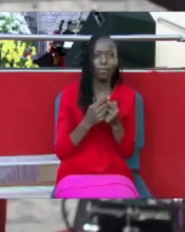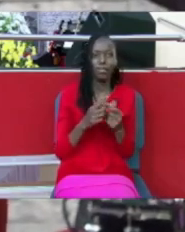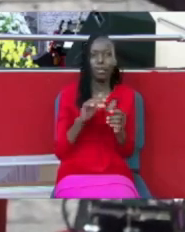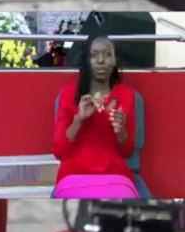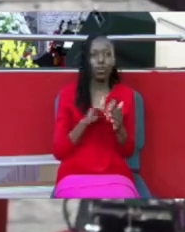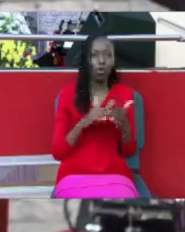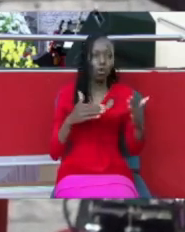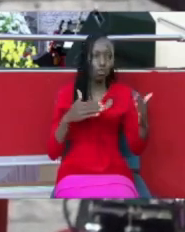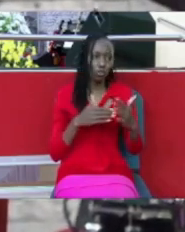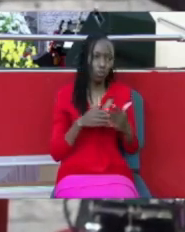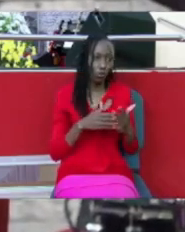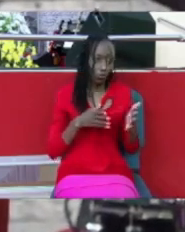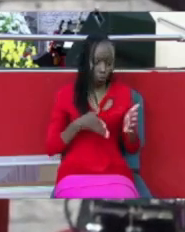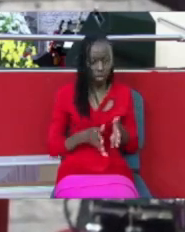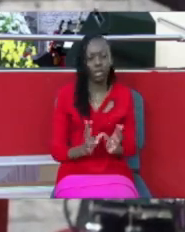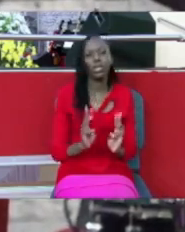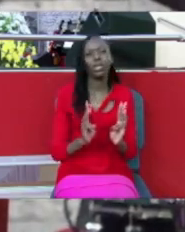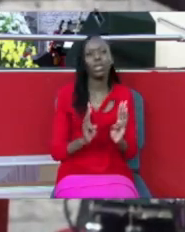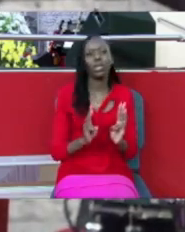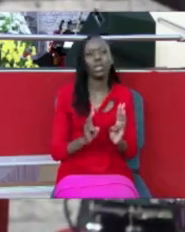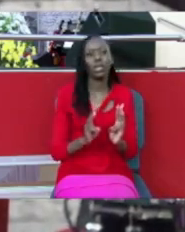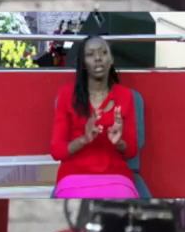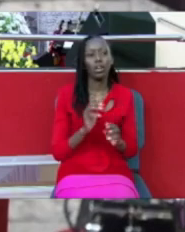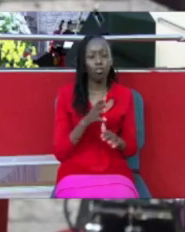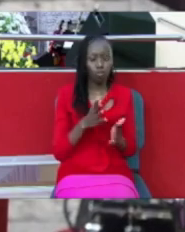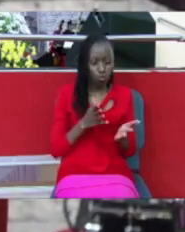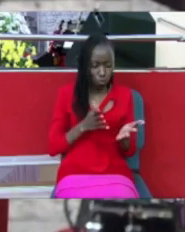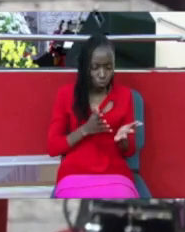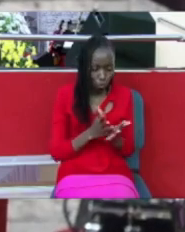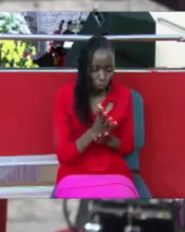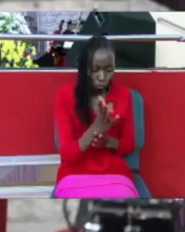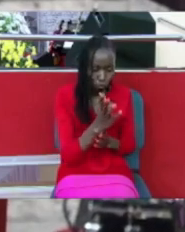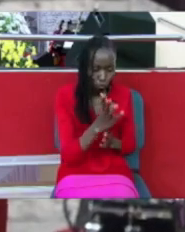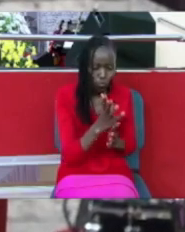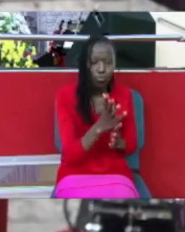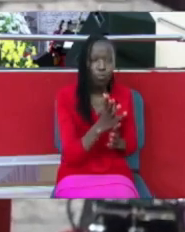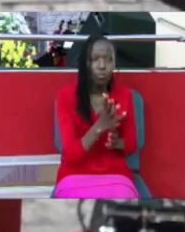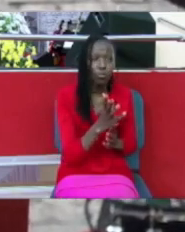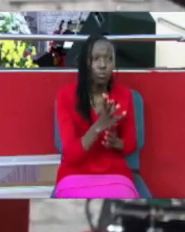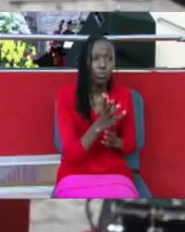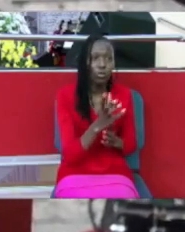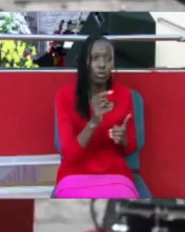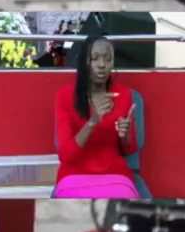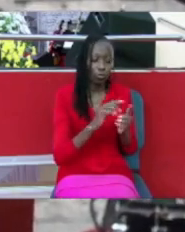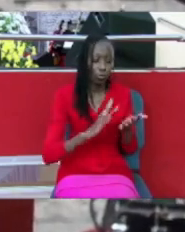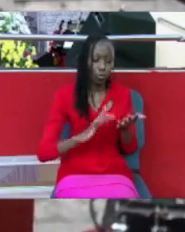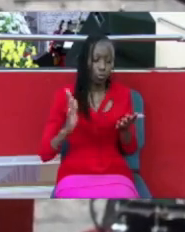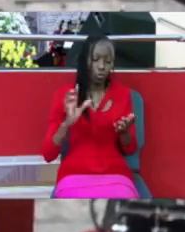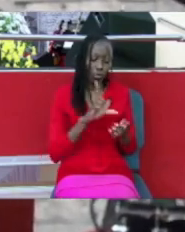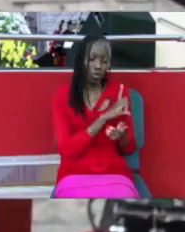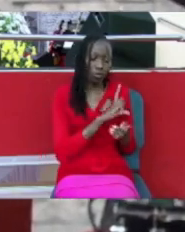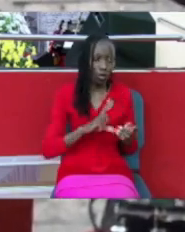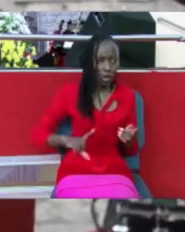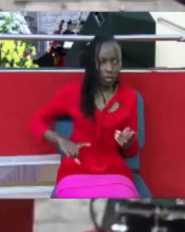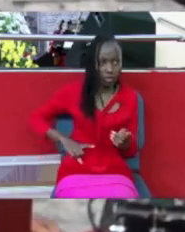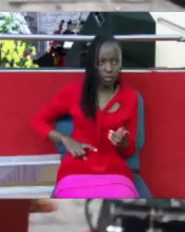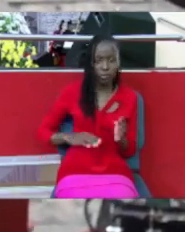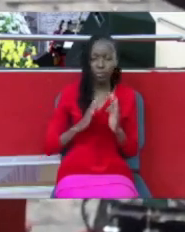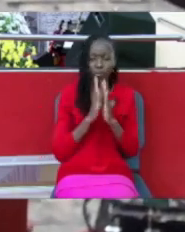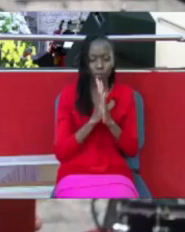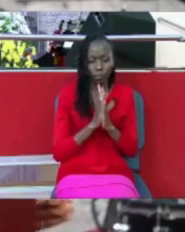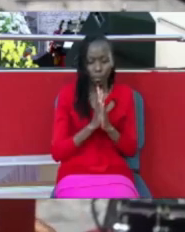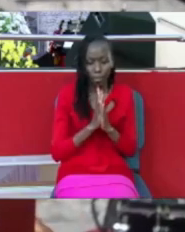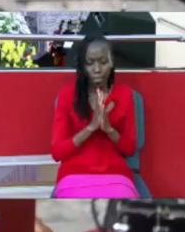shortcut. Hakuna. You have to go the whole process. Lazima uenda njia nzima. To the glory of God. Kwa utukufu shall wa we pray?